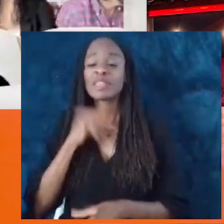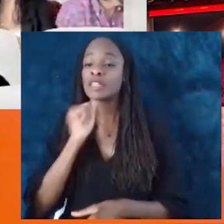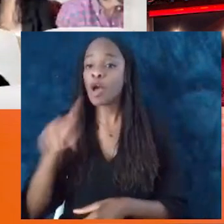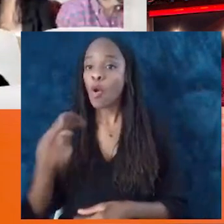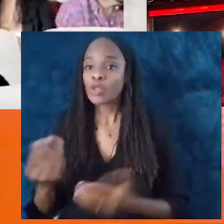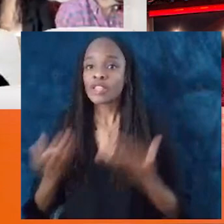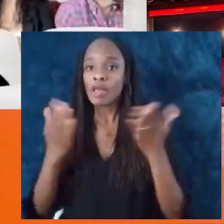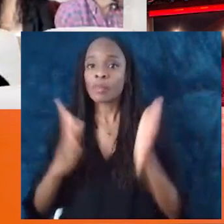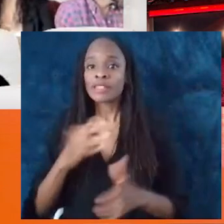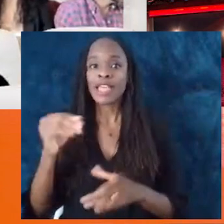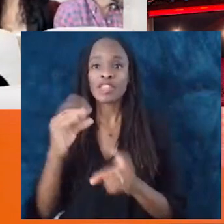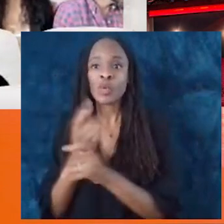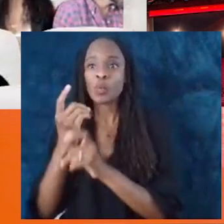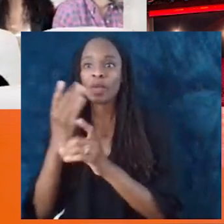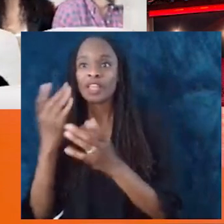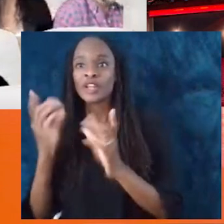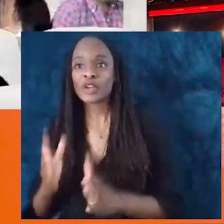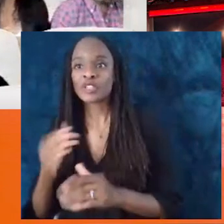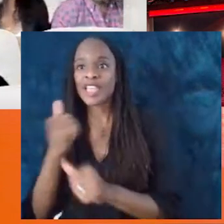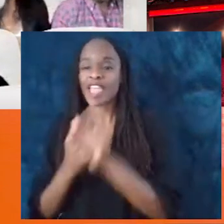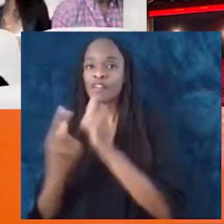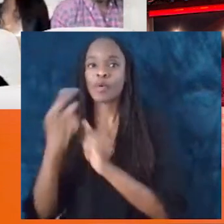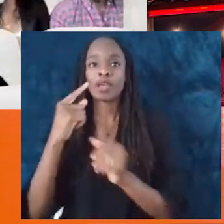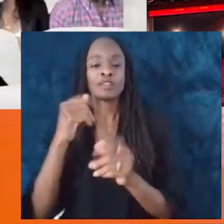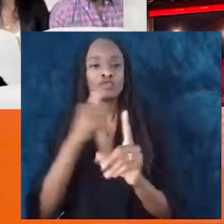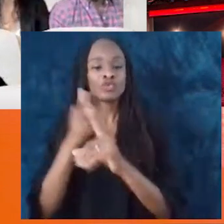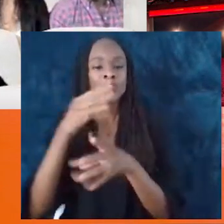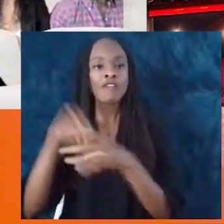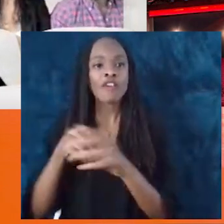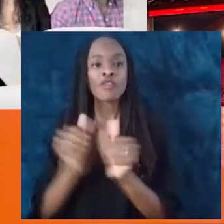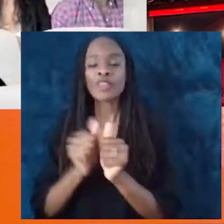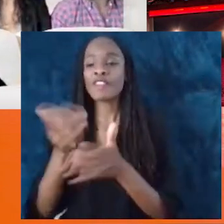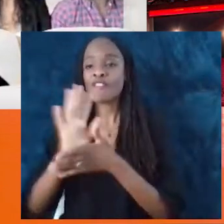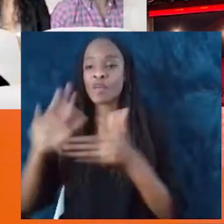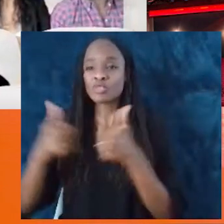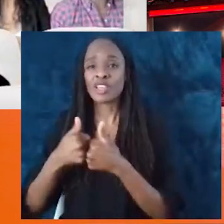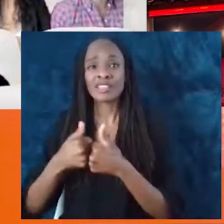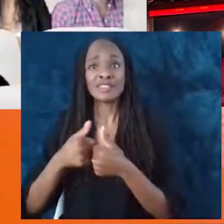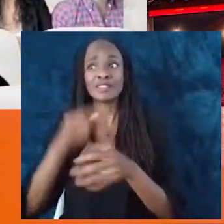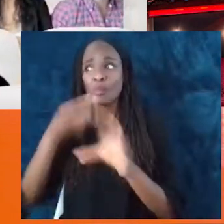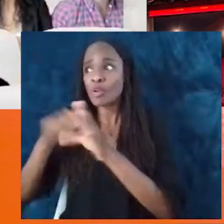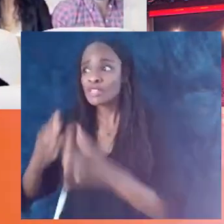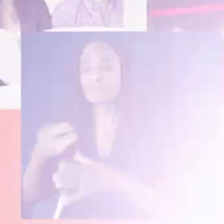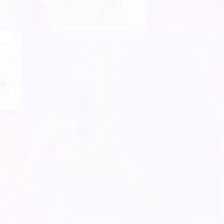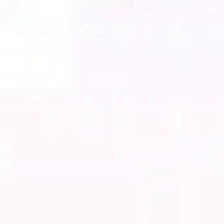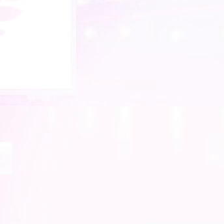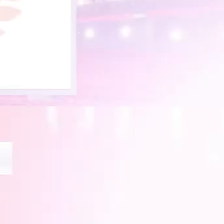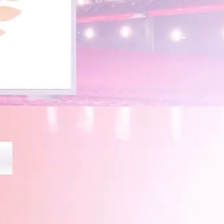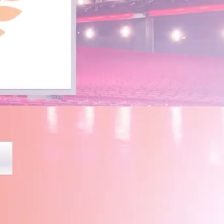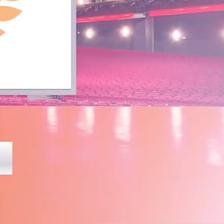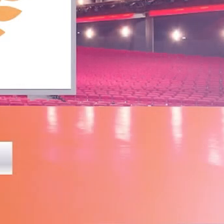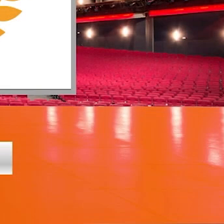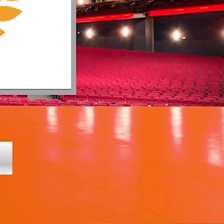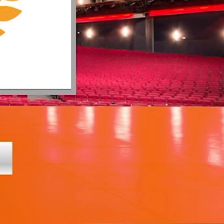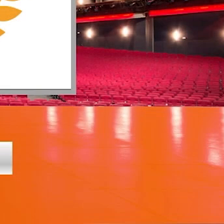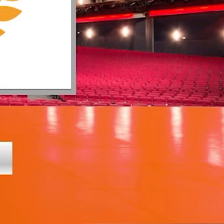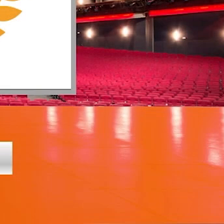everybody that took part in the film challenge, because we have film challenge participants around the world tuning in. This is just the start.